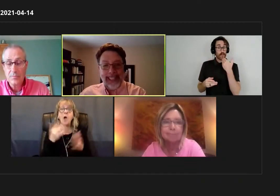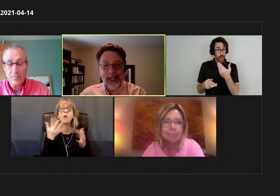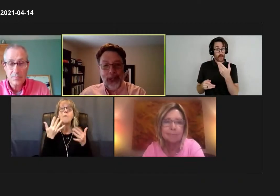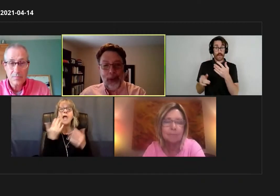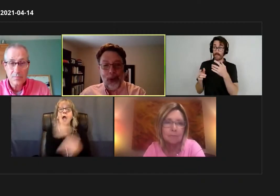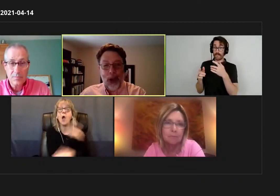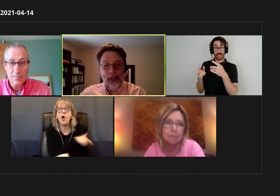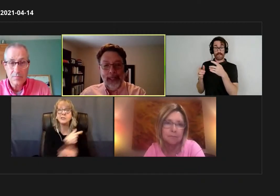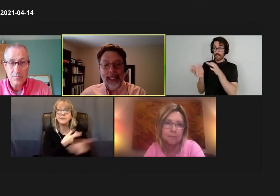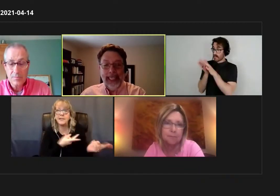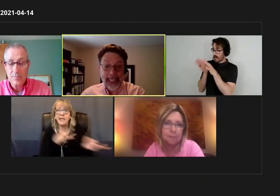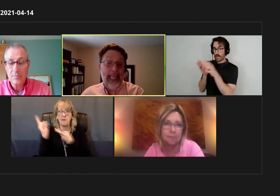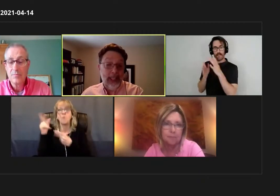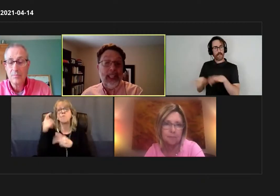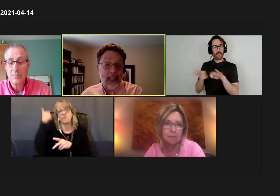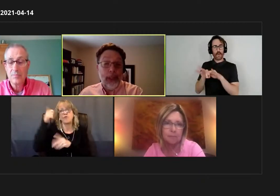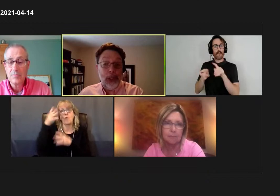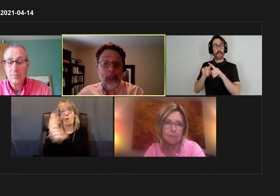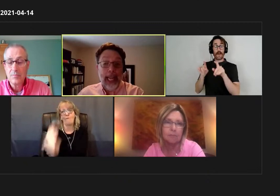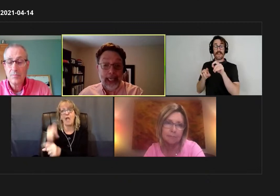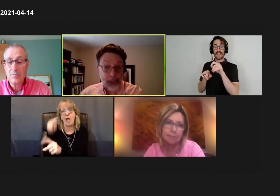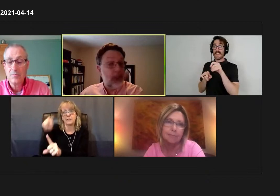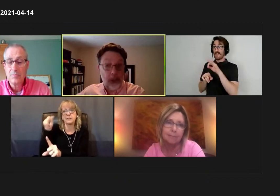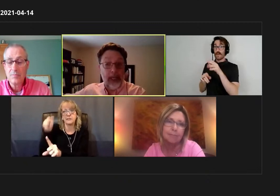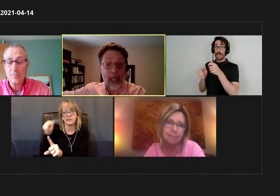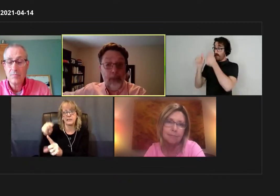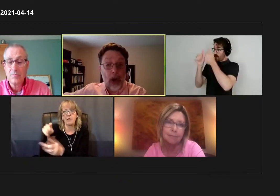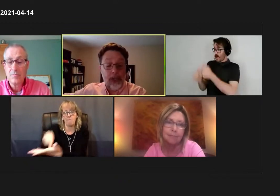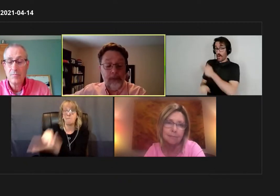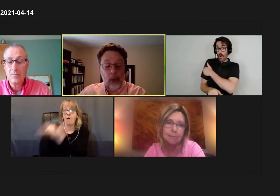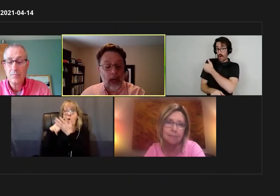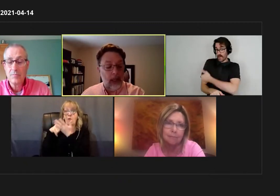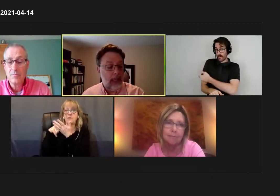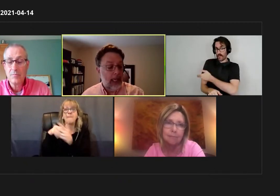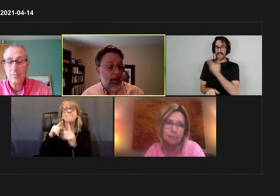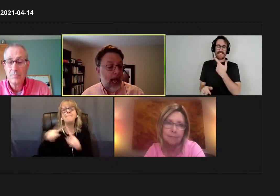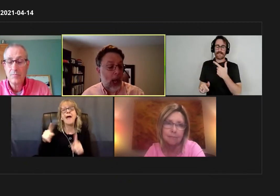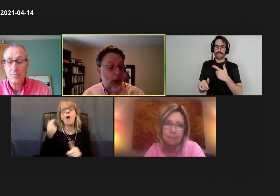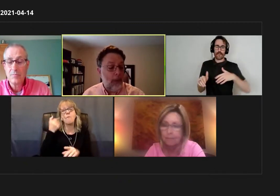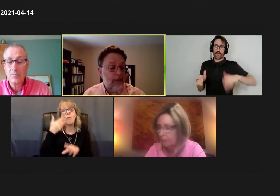it's signaling a problem, it's a little bit too late because it's just going to keep rising for a while.